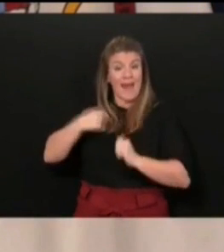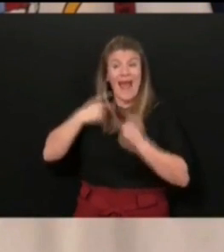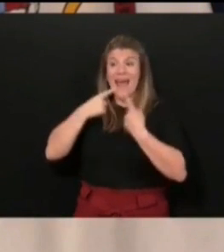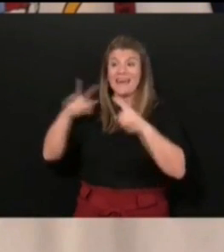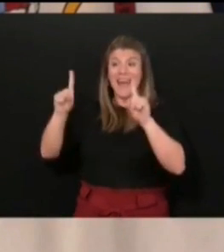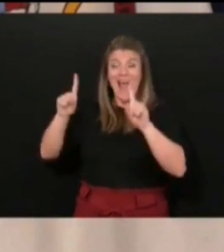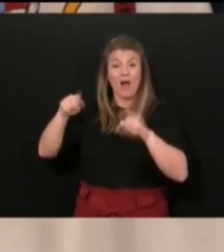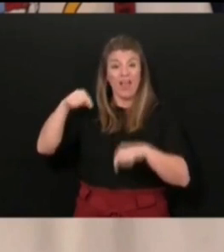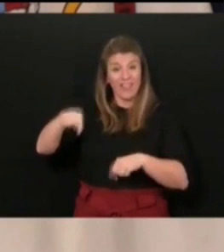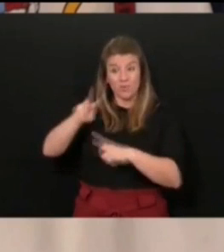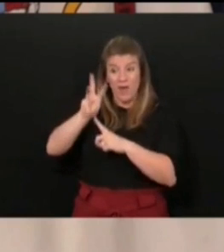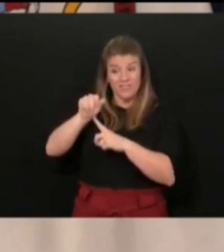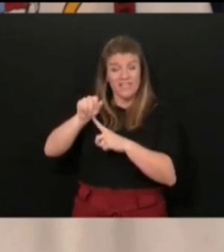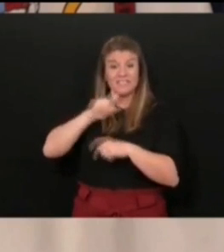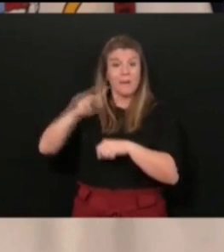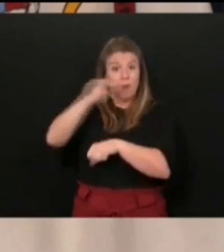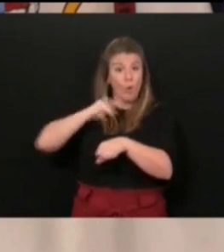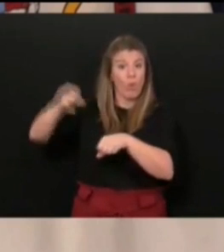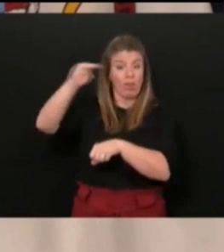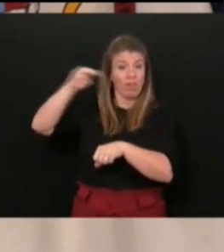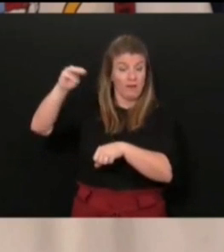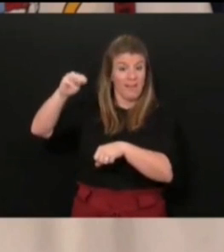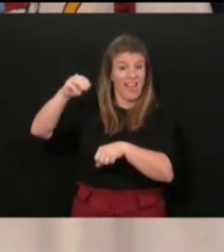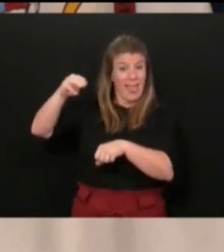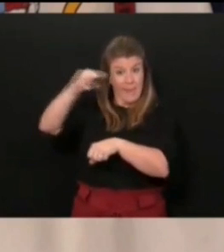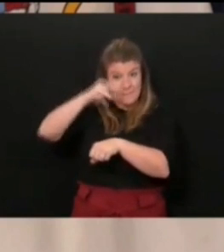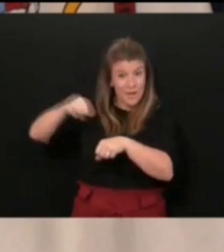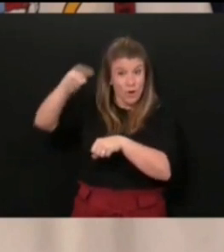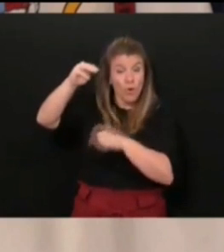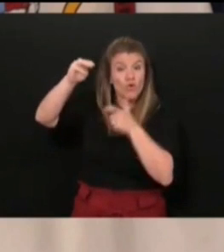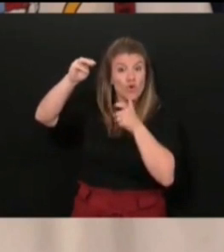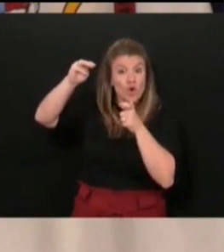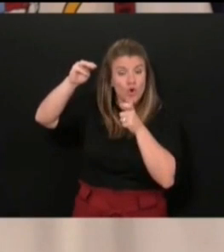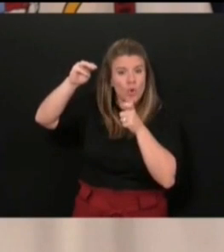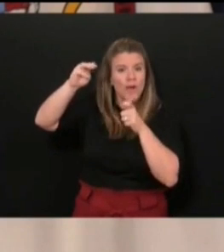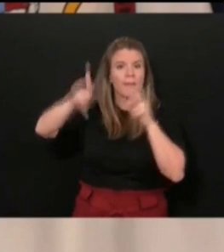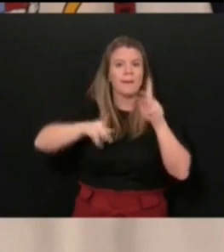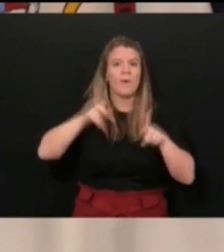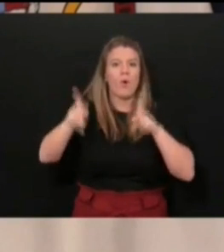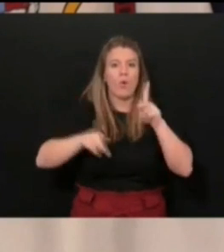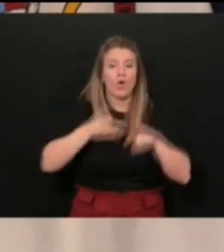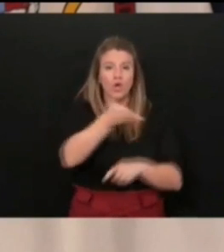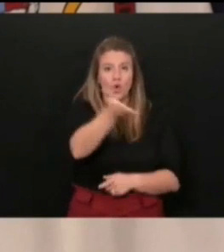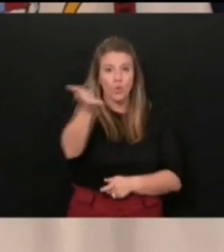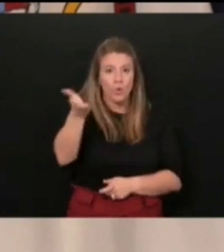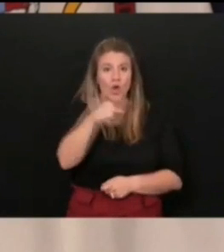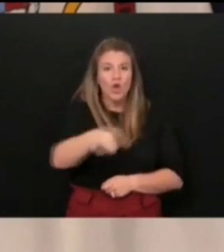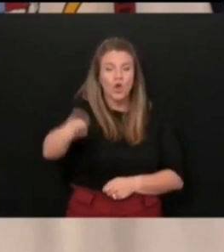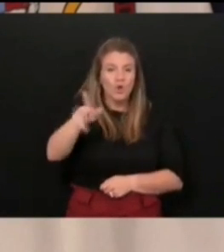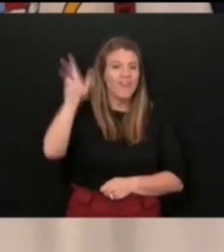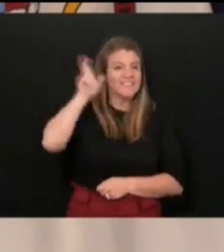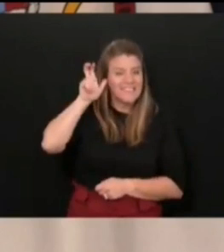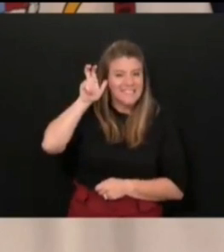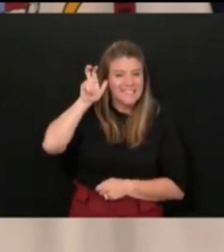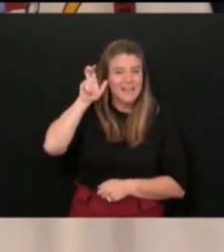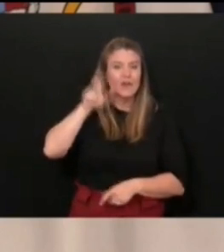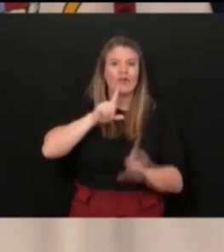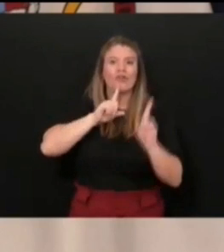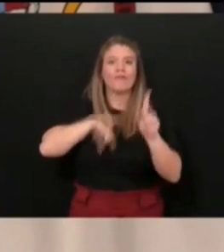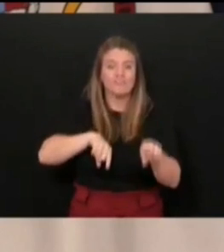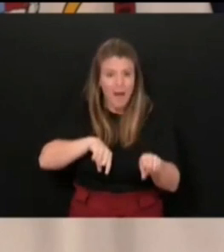And I said, the miracle has been you, West Virginians. You've listened. You've responded.